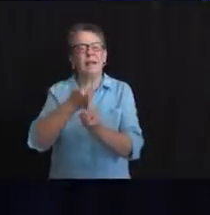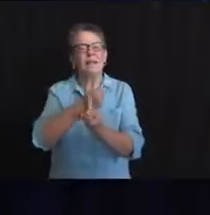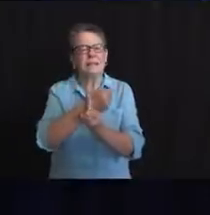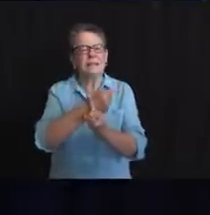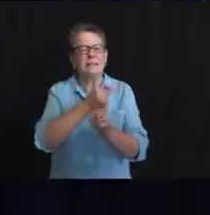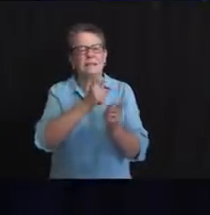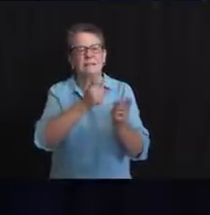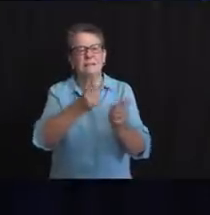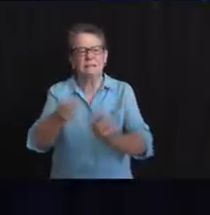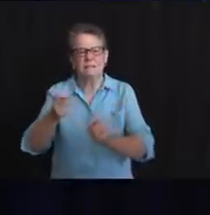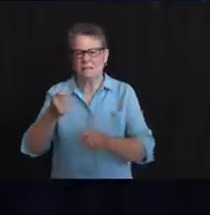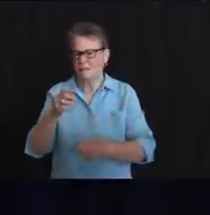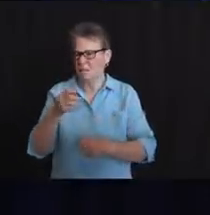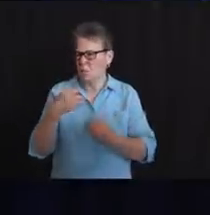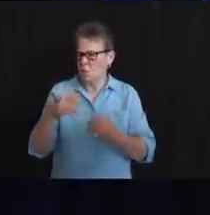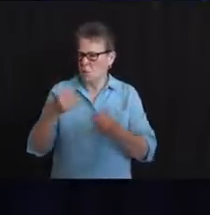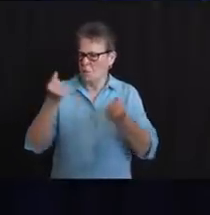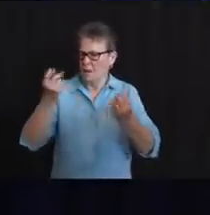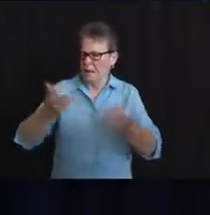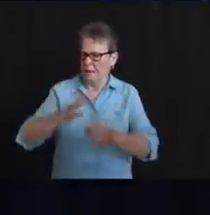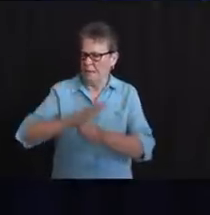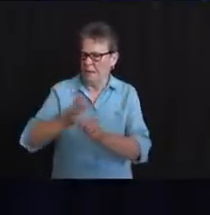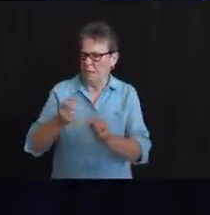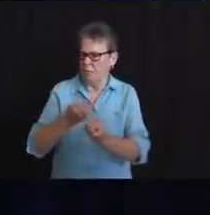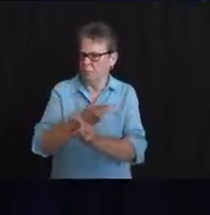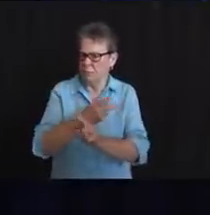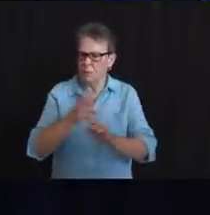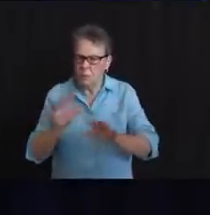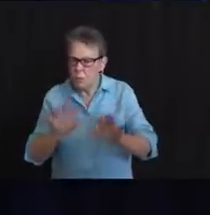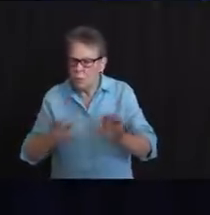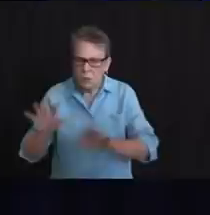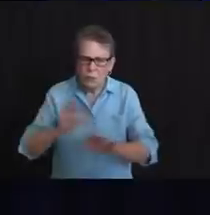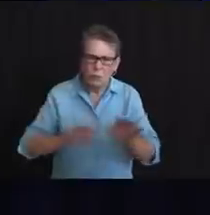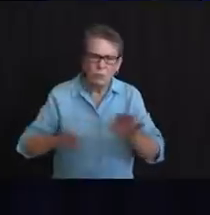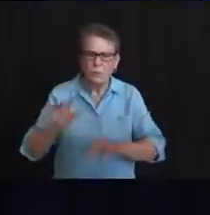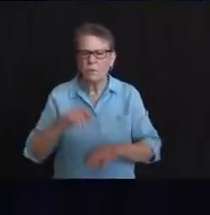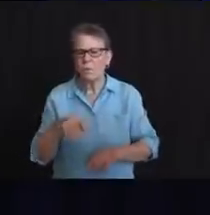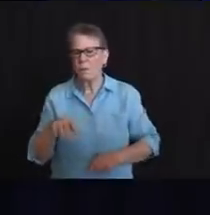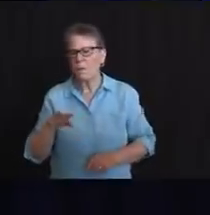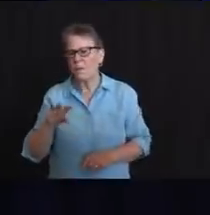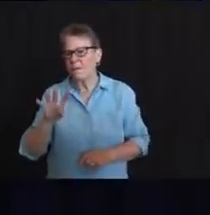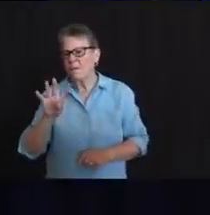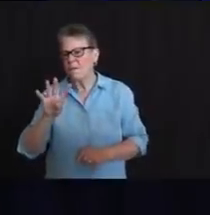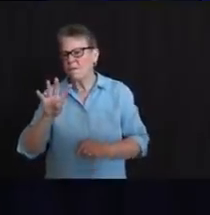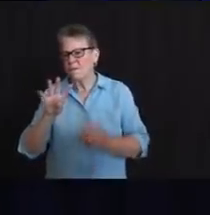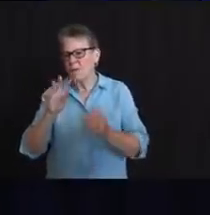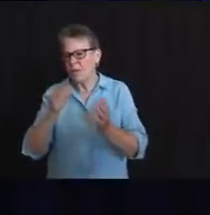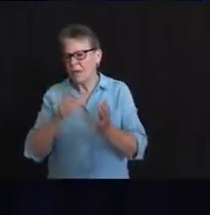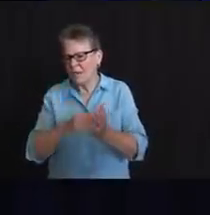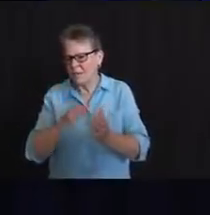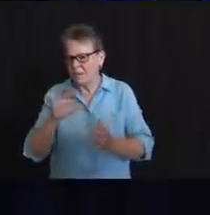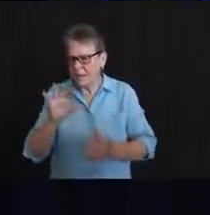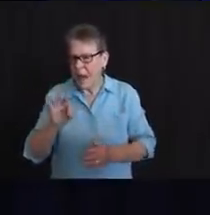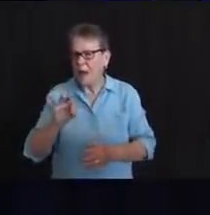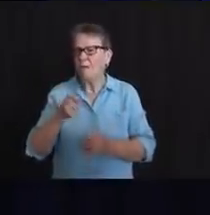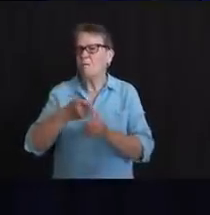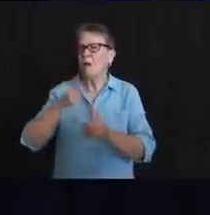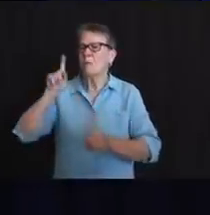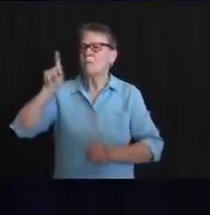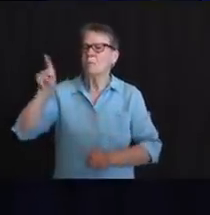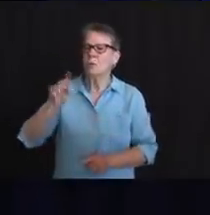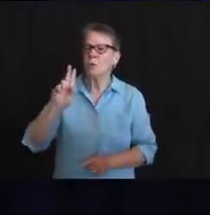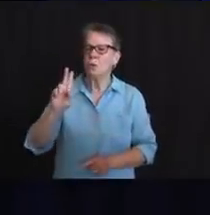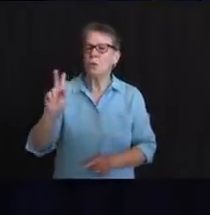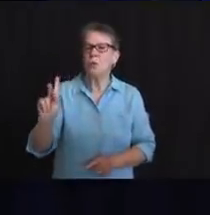4,059 of these reports are what is known as the UK variant, or B1.117.